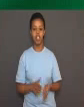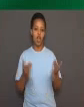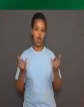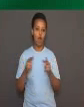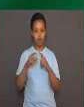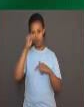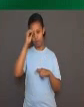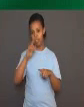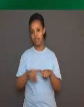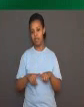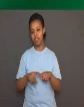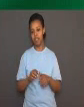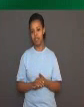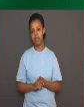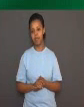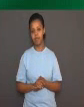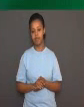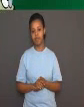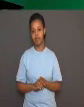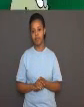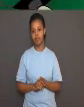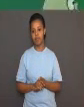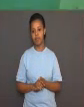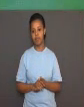Let's get back to our lesson.